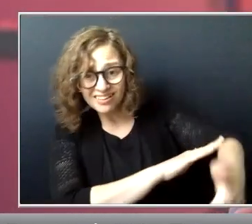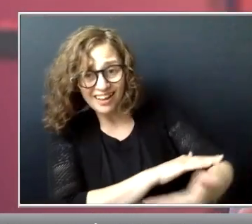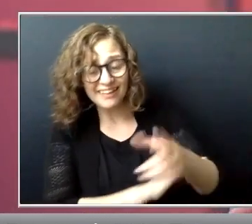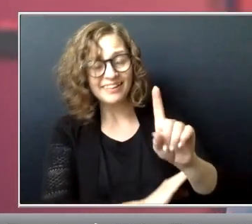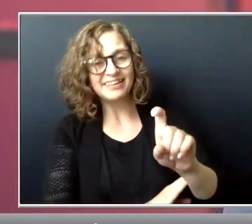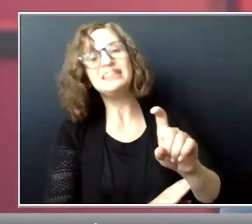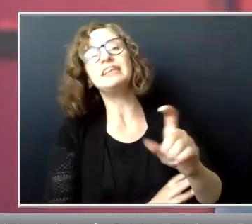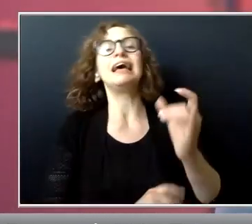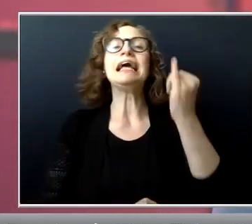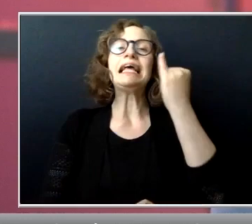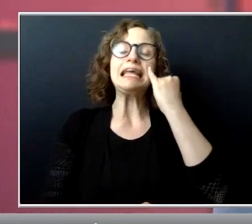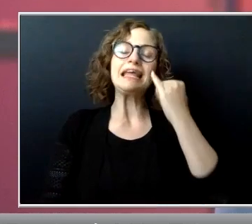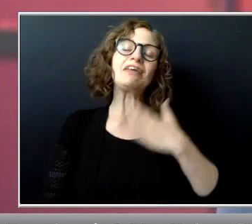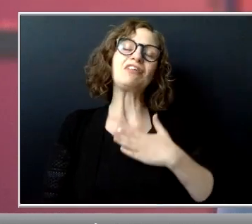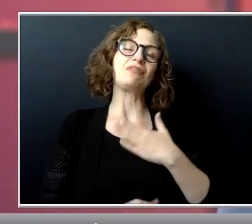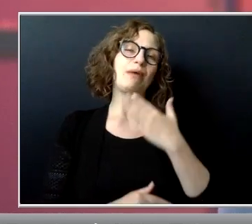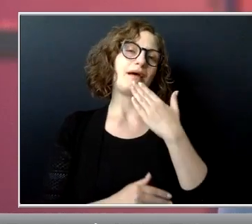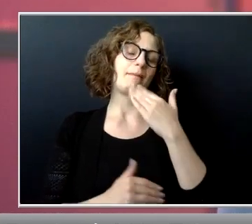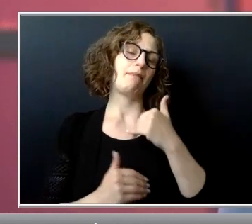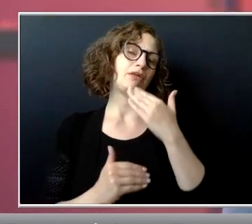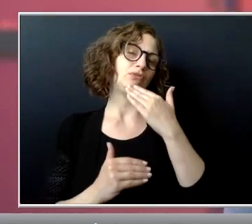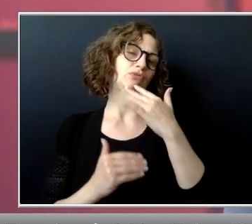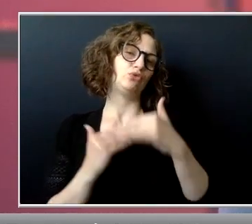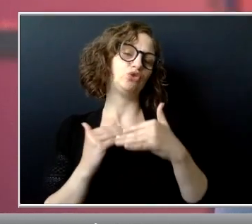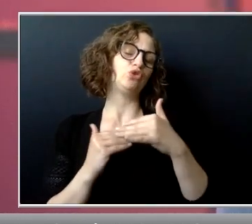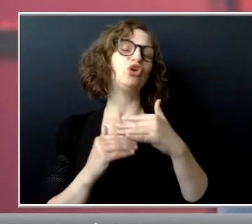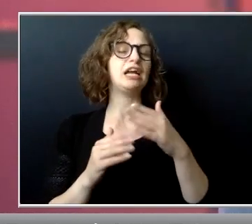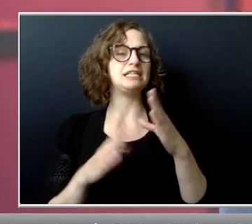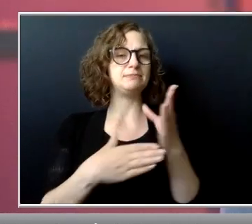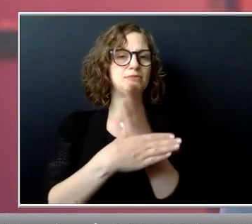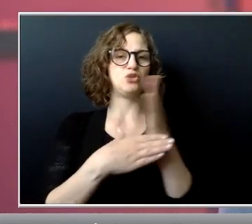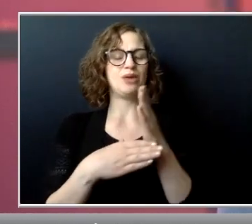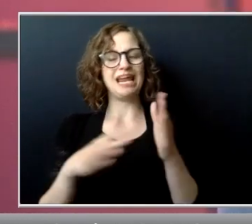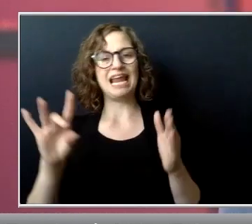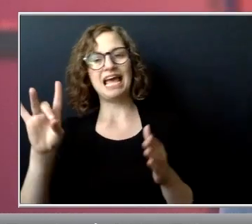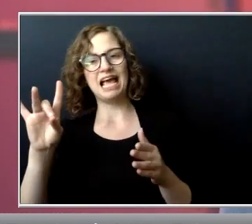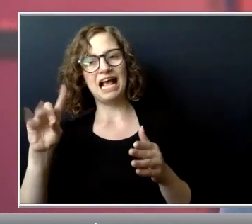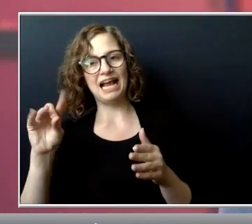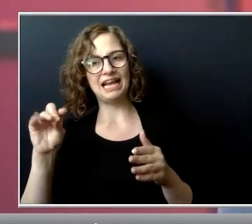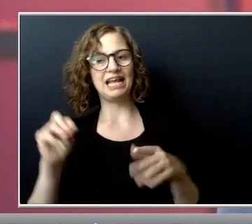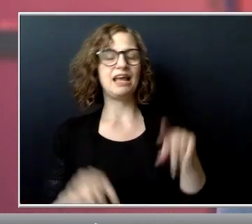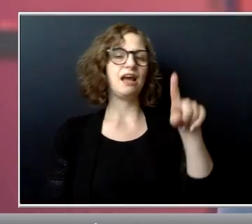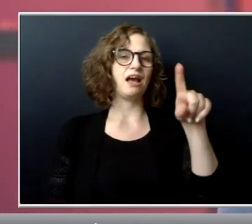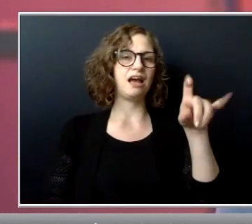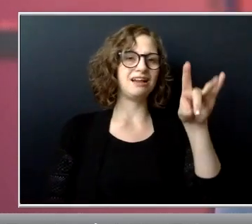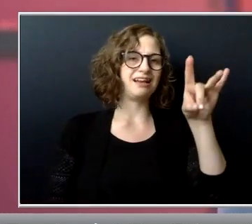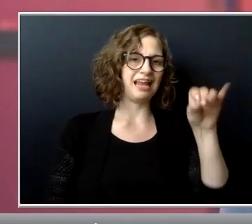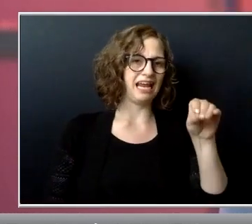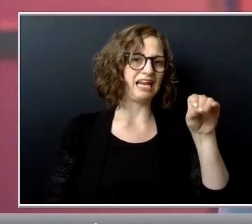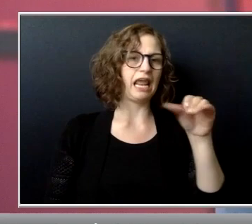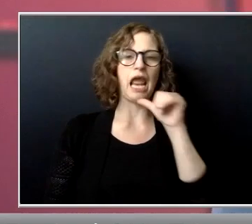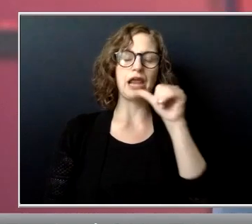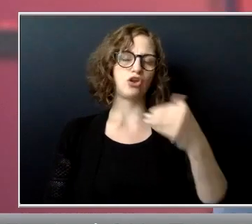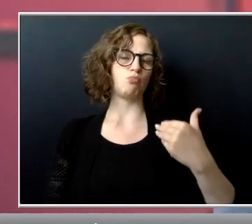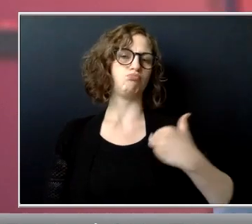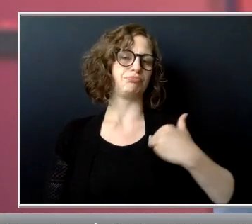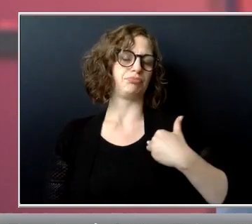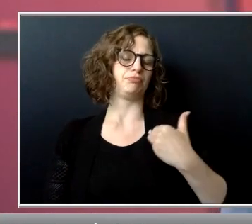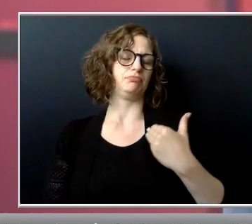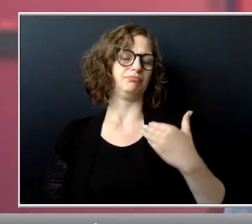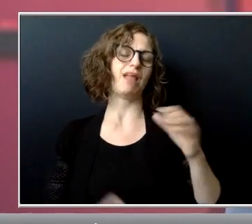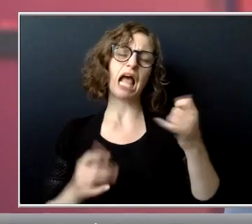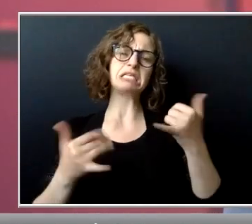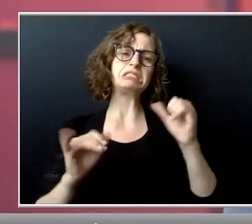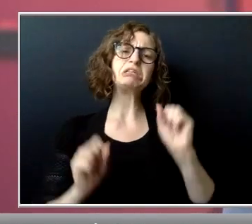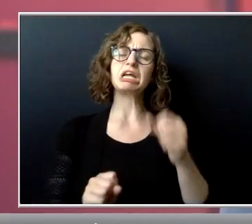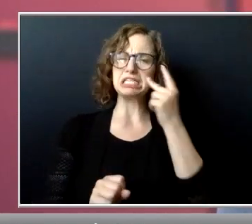to 180, it does not alert me. I can still see the readings on my phone and my watch if I choose, but every 5 minutes,